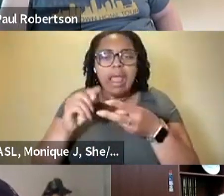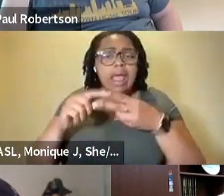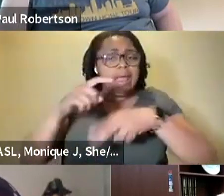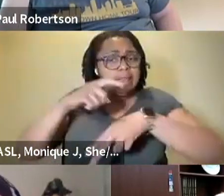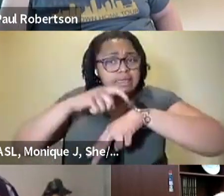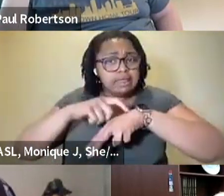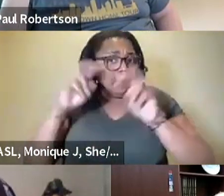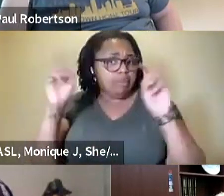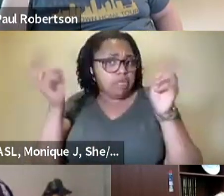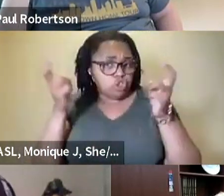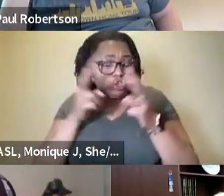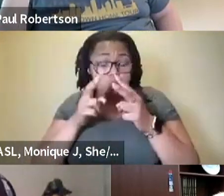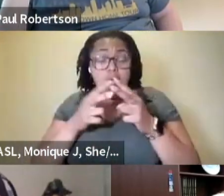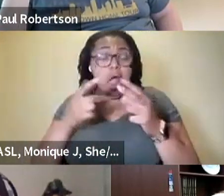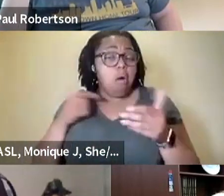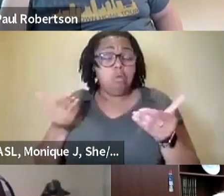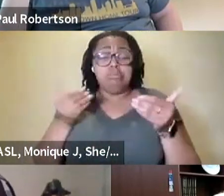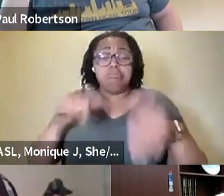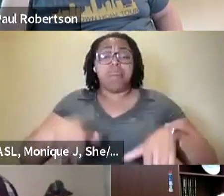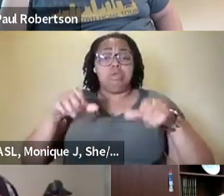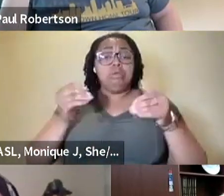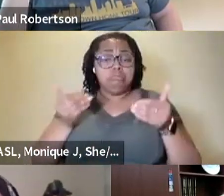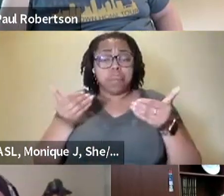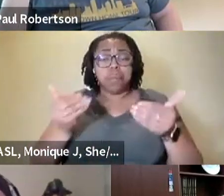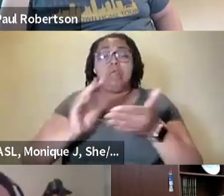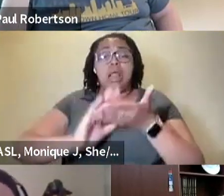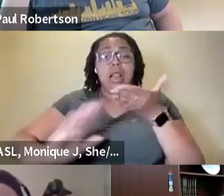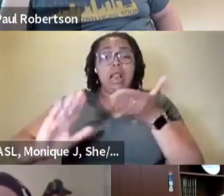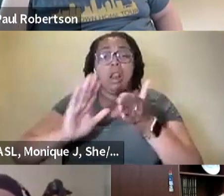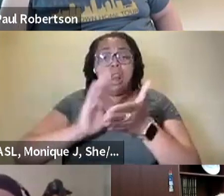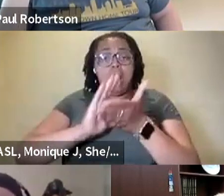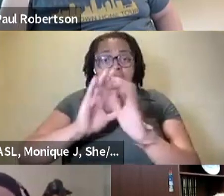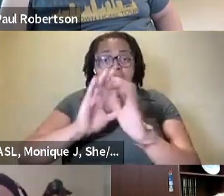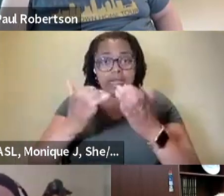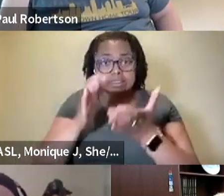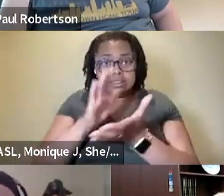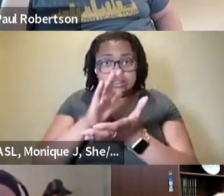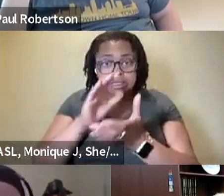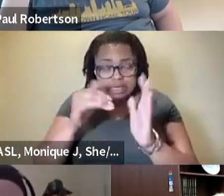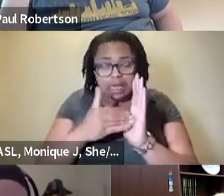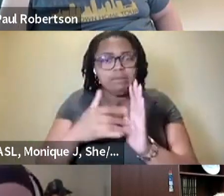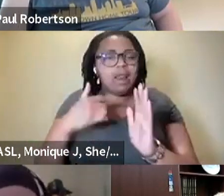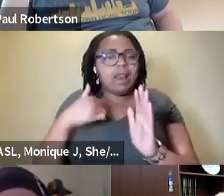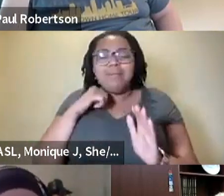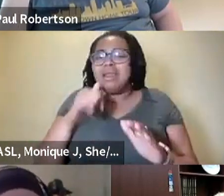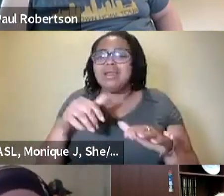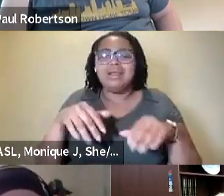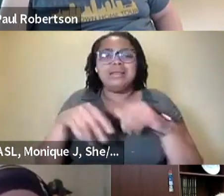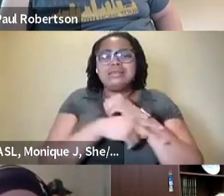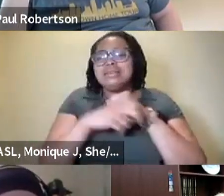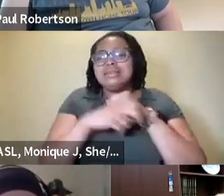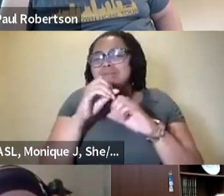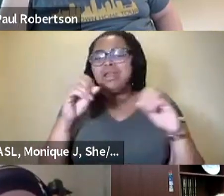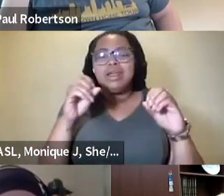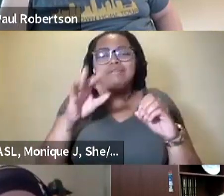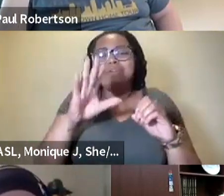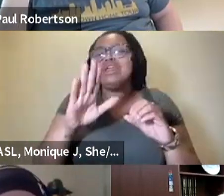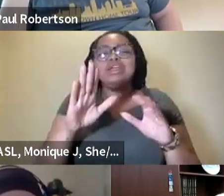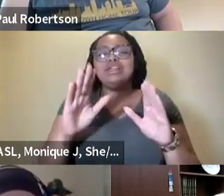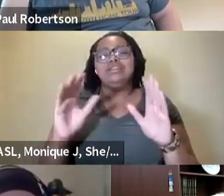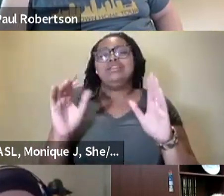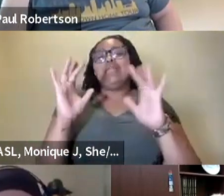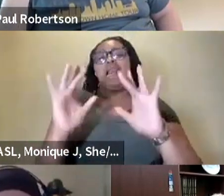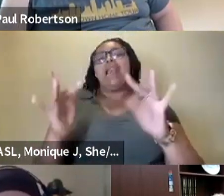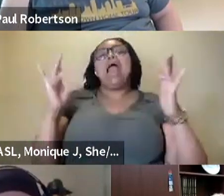have done that. But I'm not going to steal any of his thunder. Adam and I sit on the Commission for Disability together at